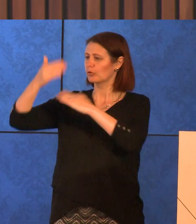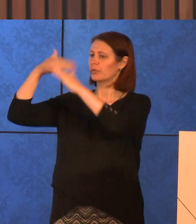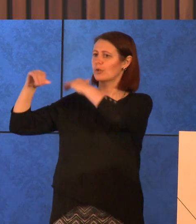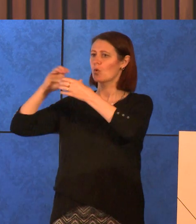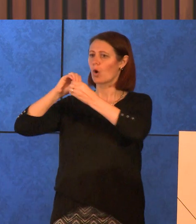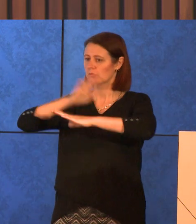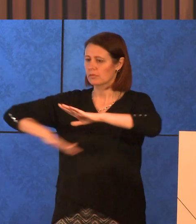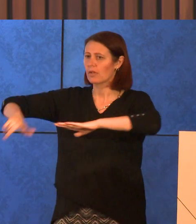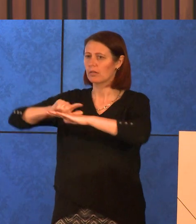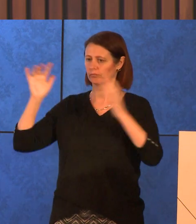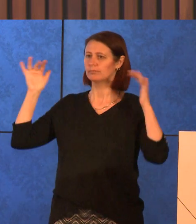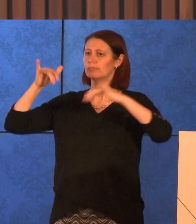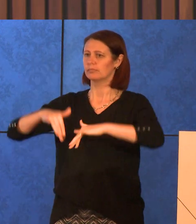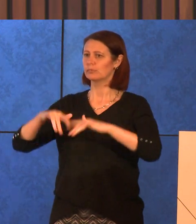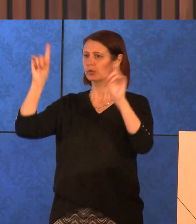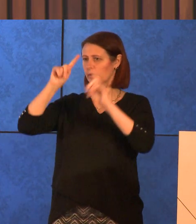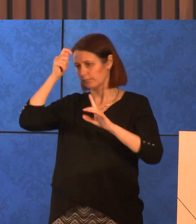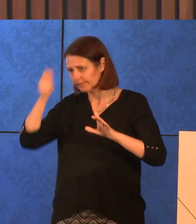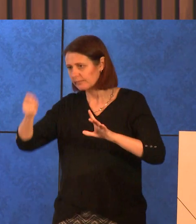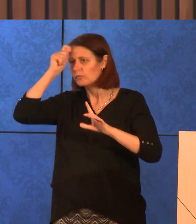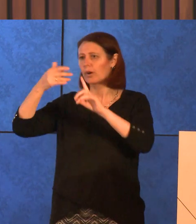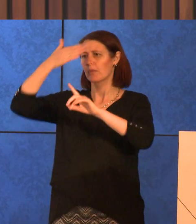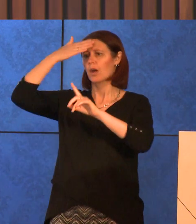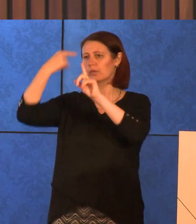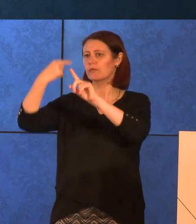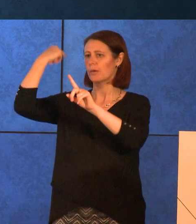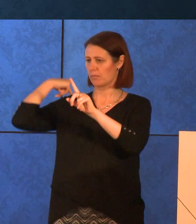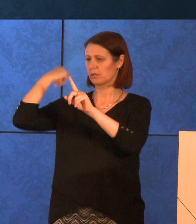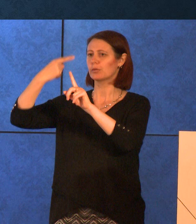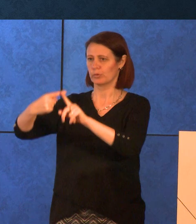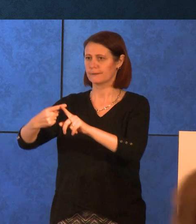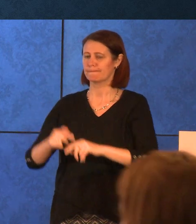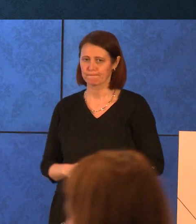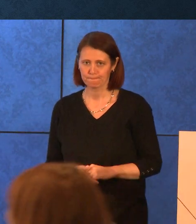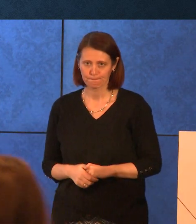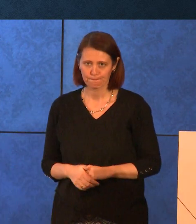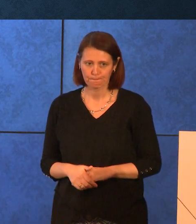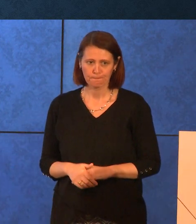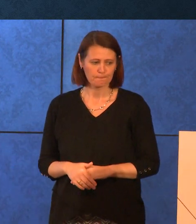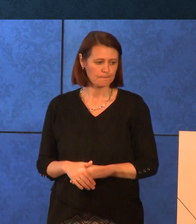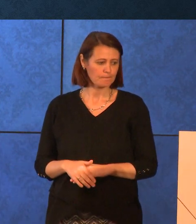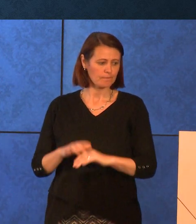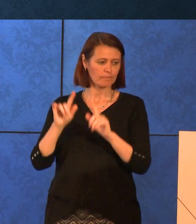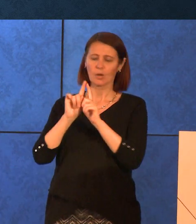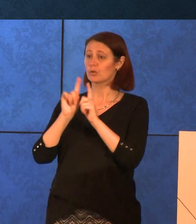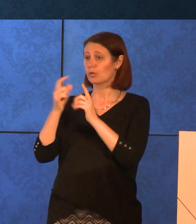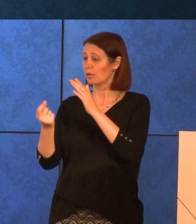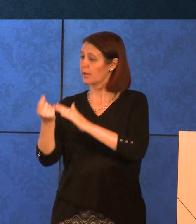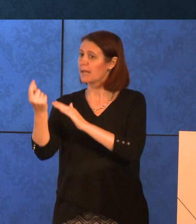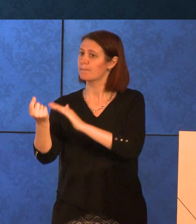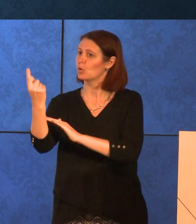of the land on which we are gathered and pay my respects to the elders, both past and present, and also to the